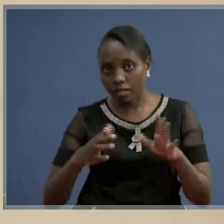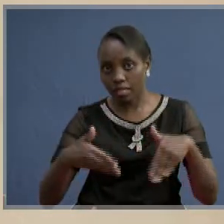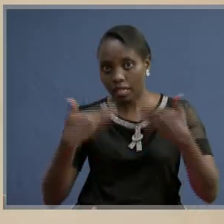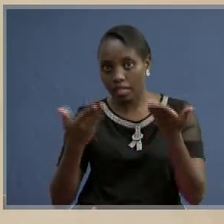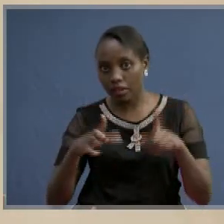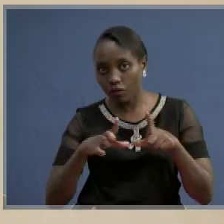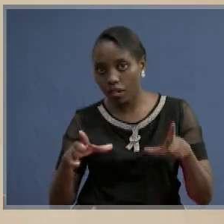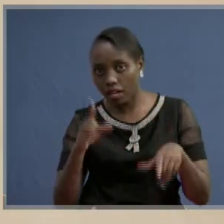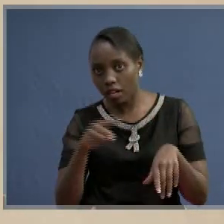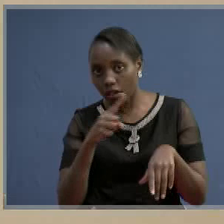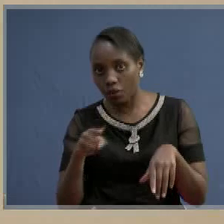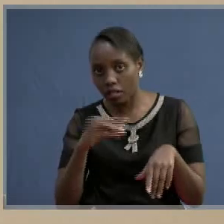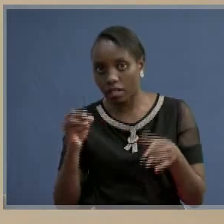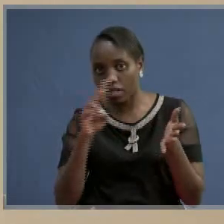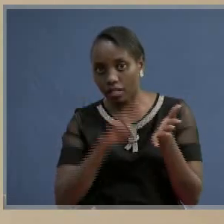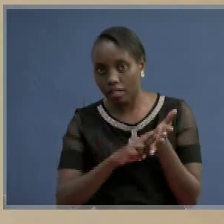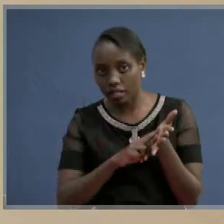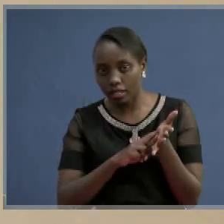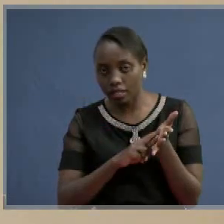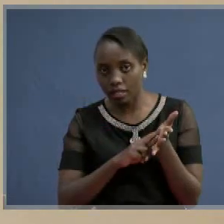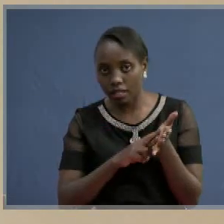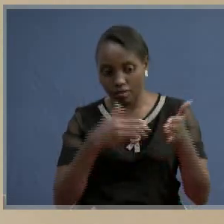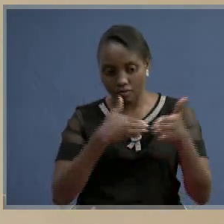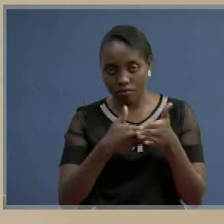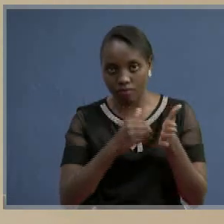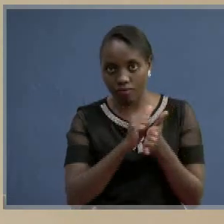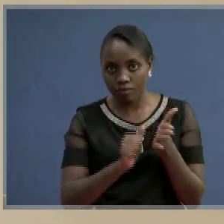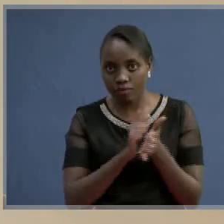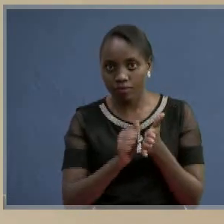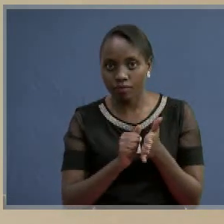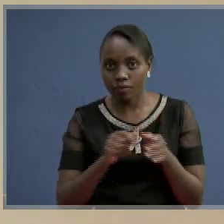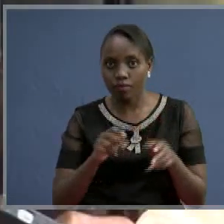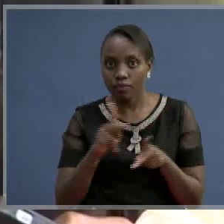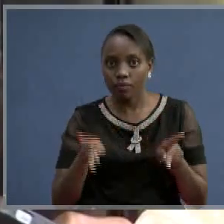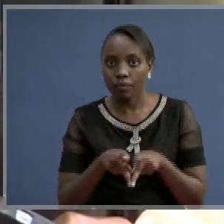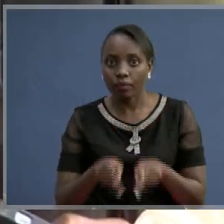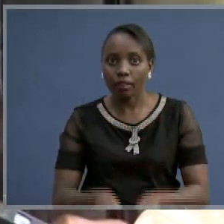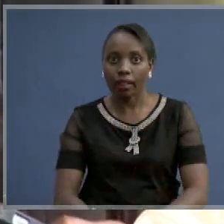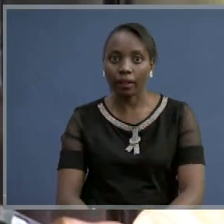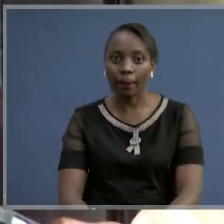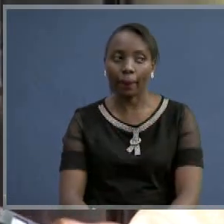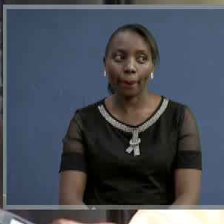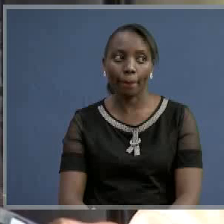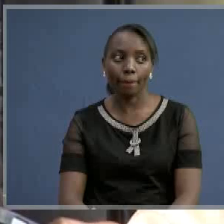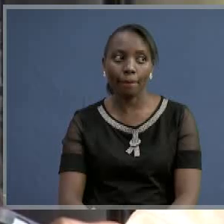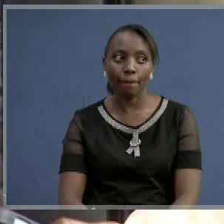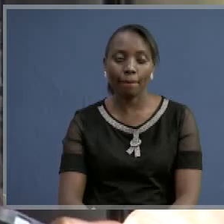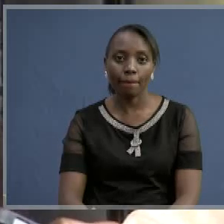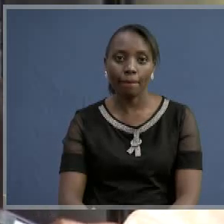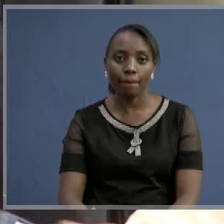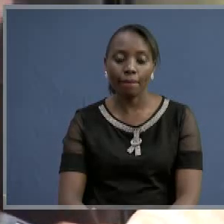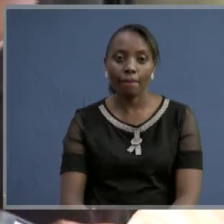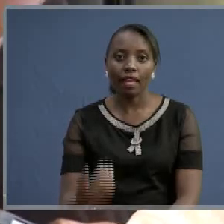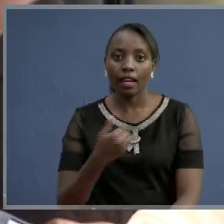allocated and registered land situated on the railway reserve. The SCC has been